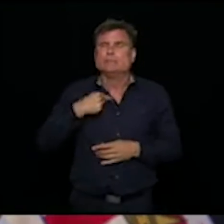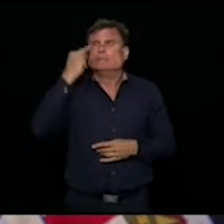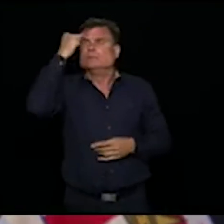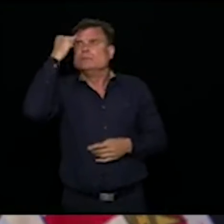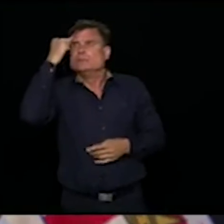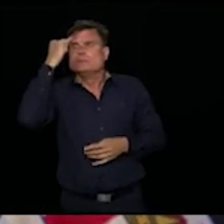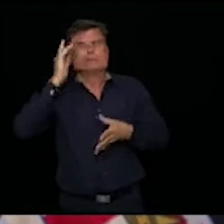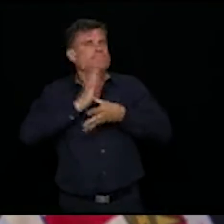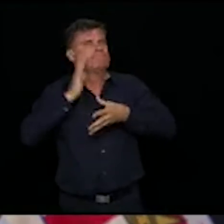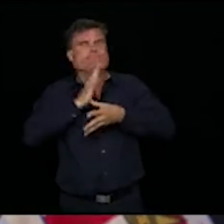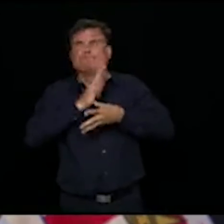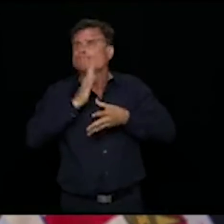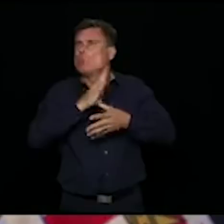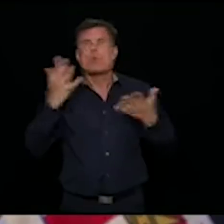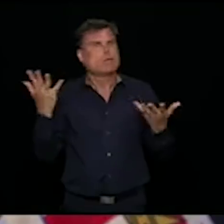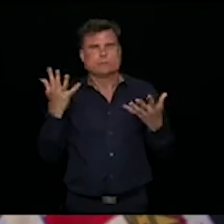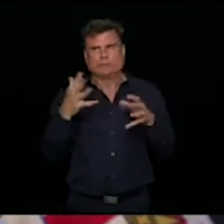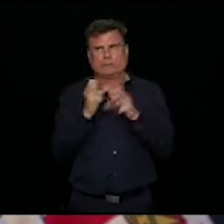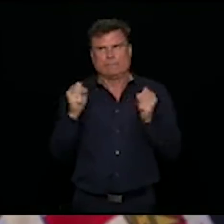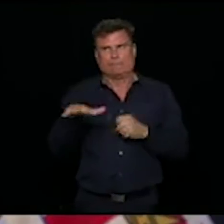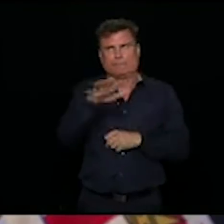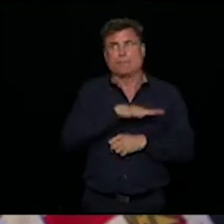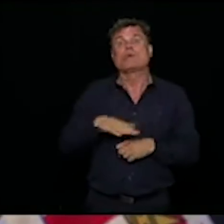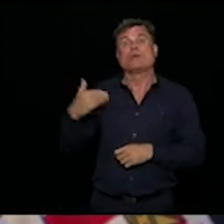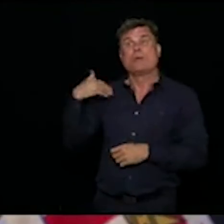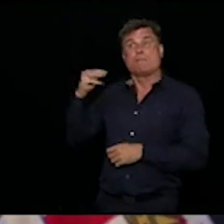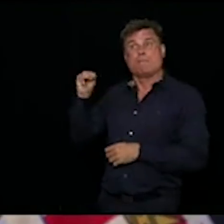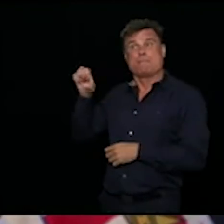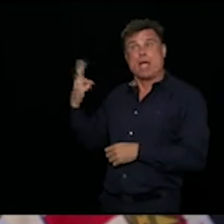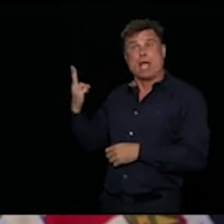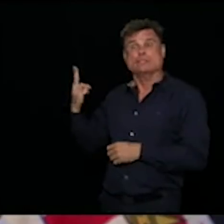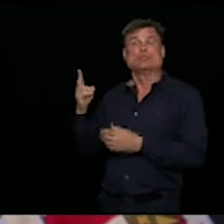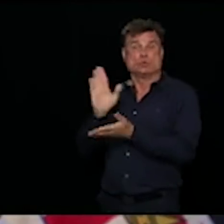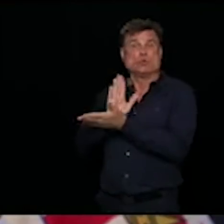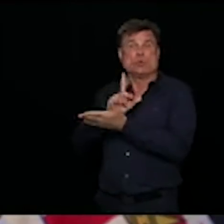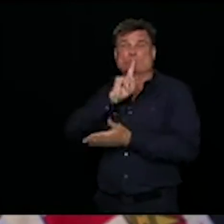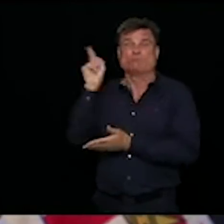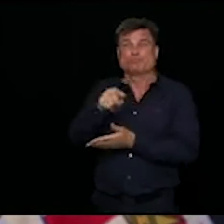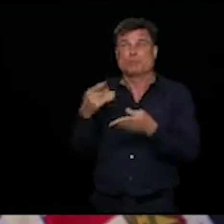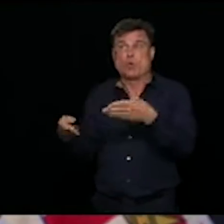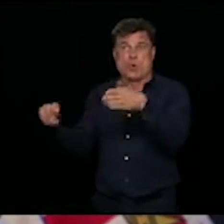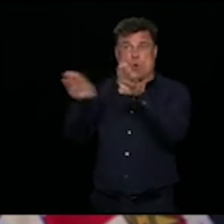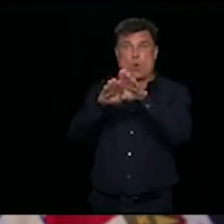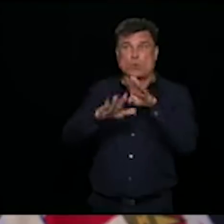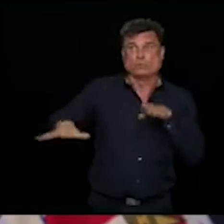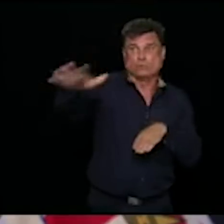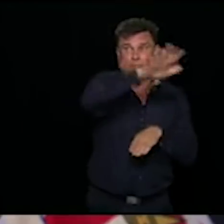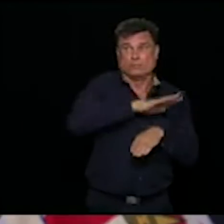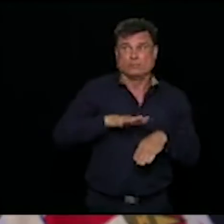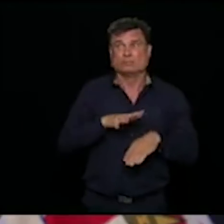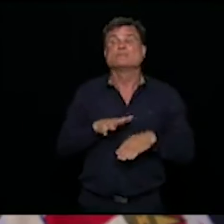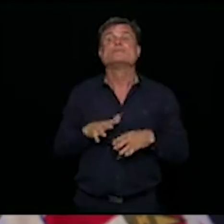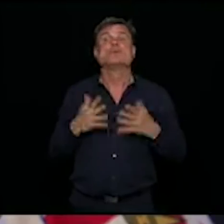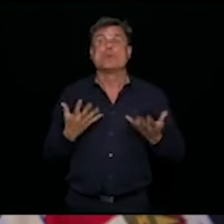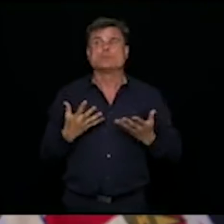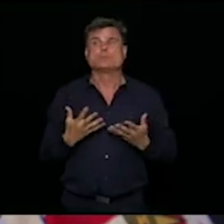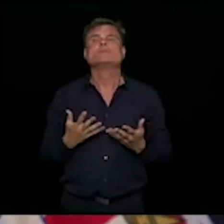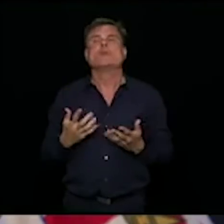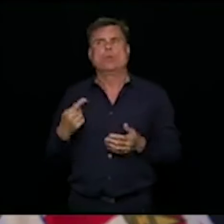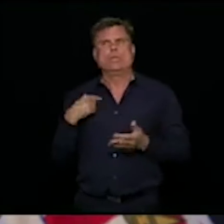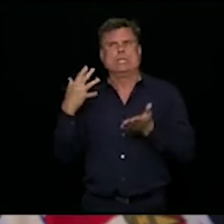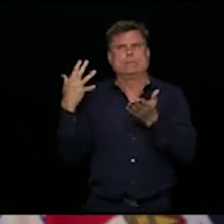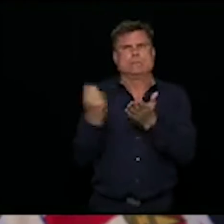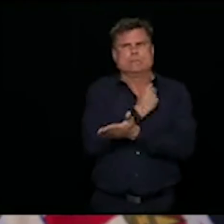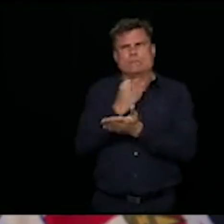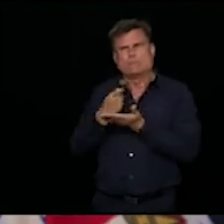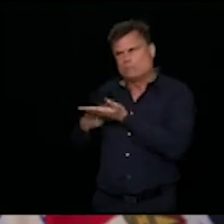mind since the very beginning of this pandemic. When we suspended in-class teaching, the very first thing we